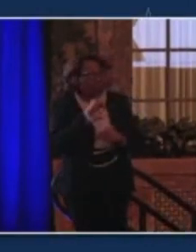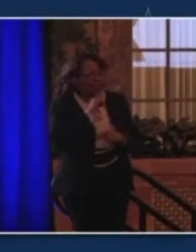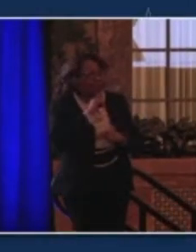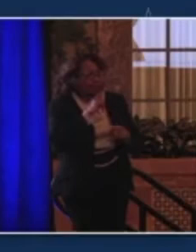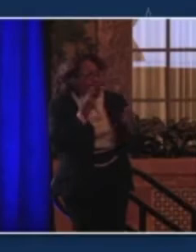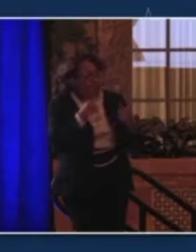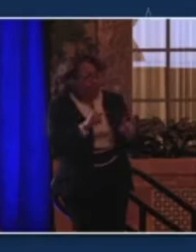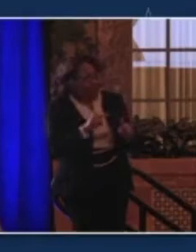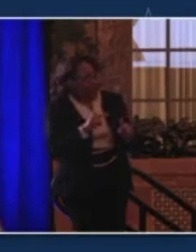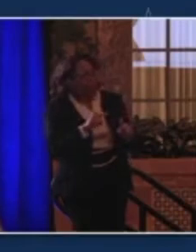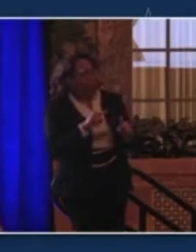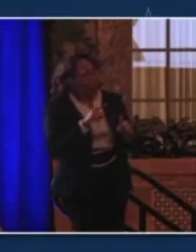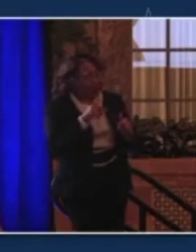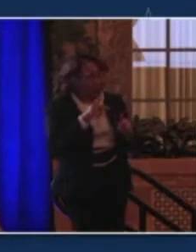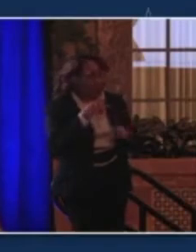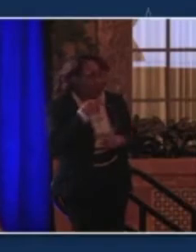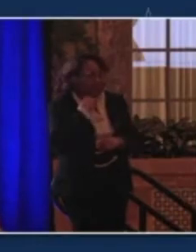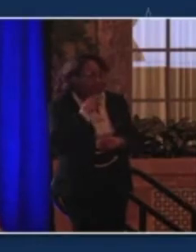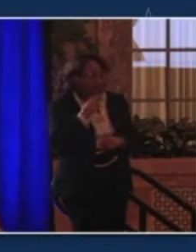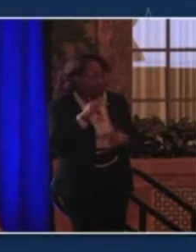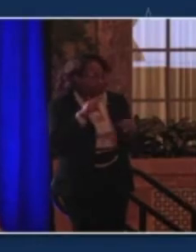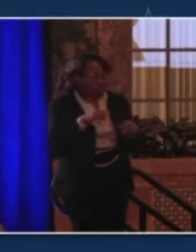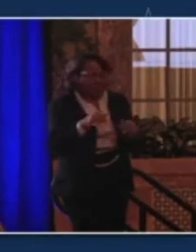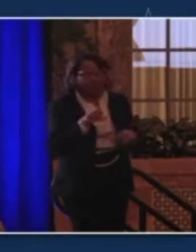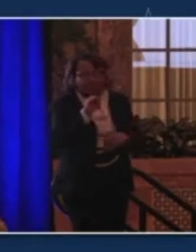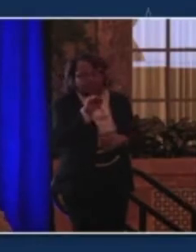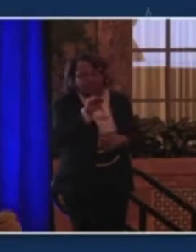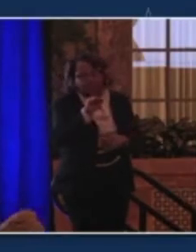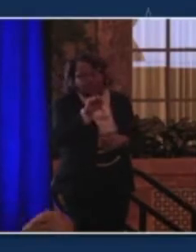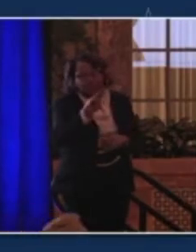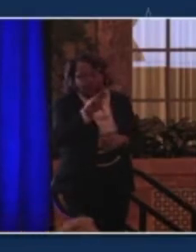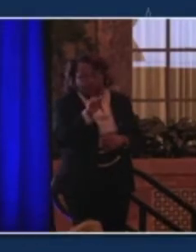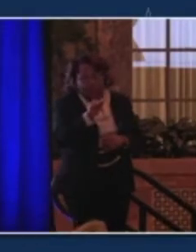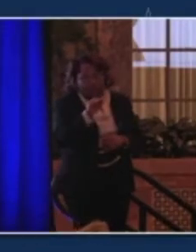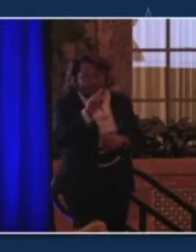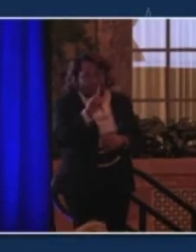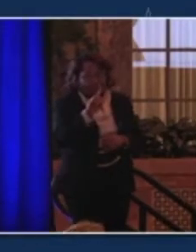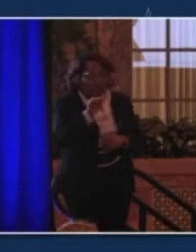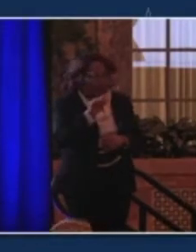happen and just got a wonderful award, Sasha Dalton,